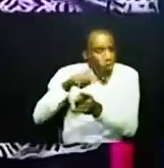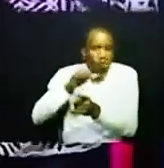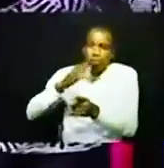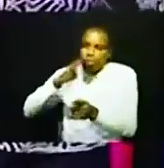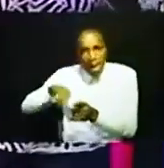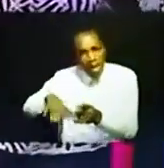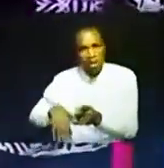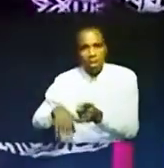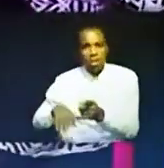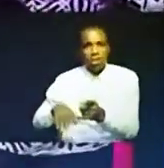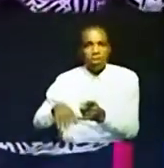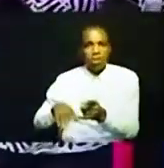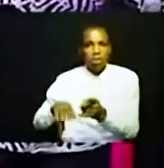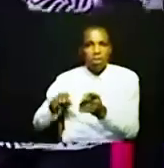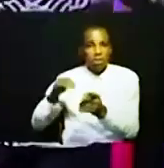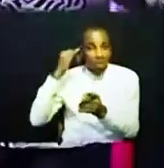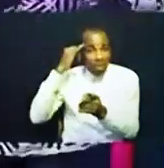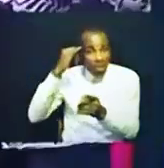at